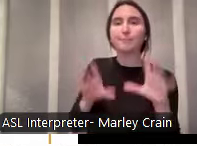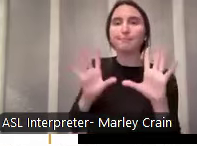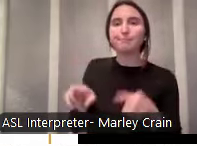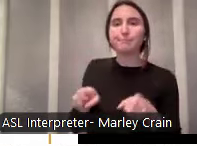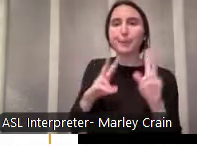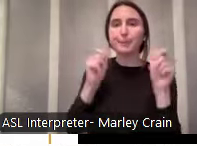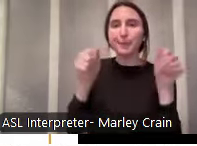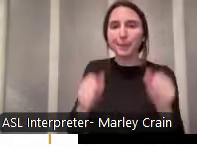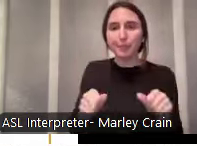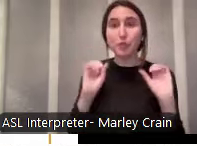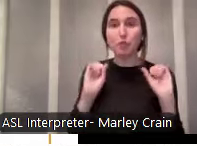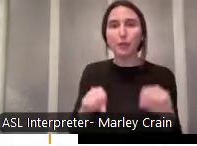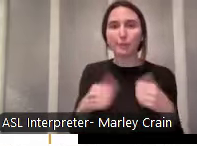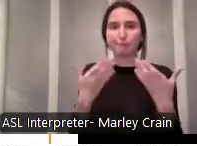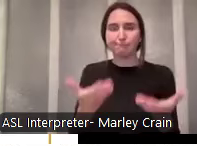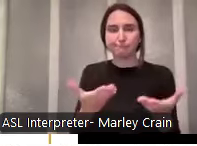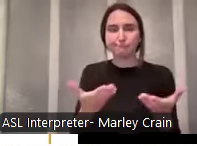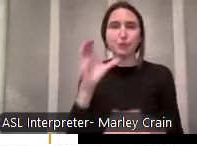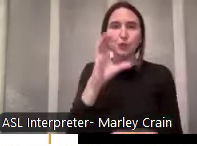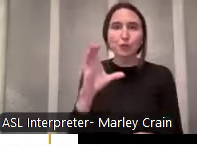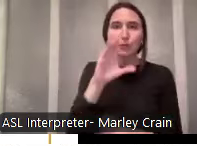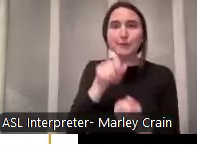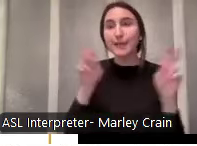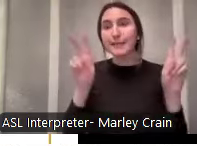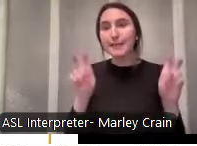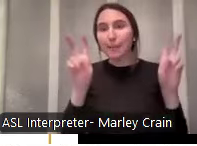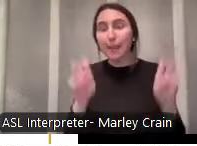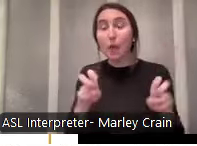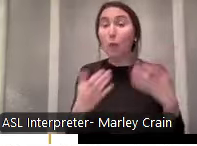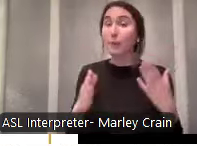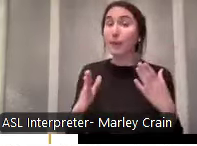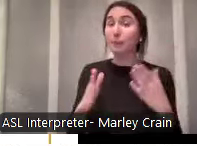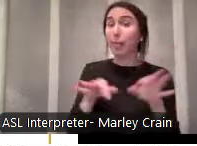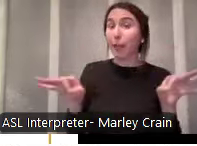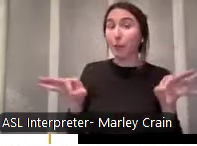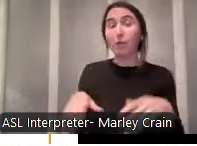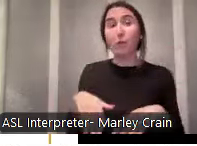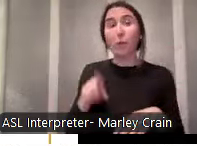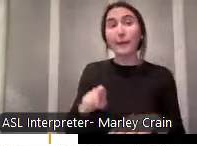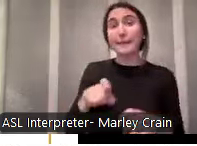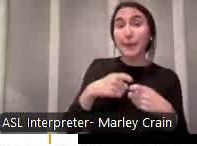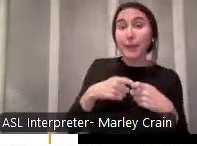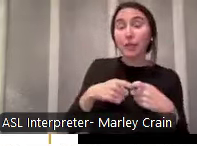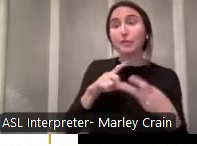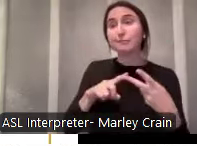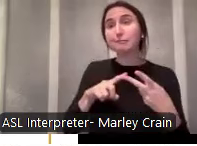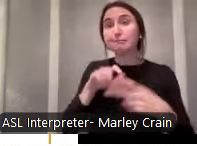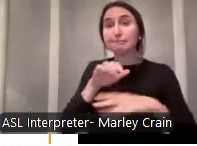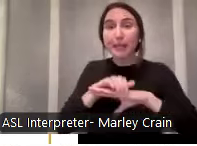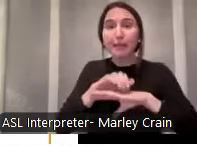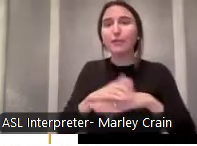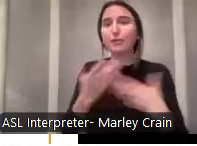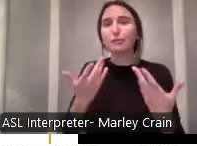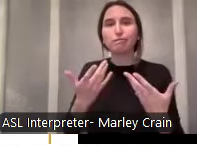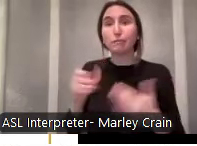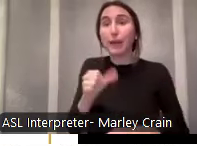the language. We have webinars in English and Spanish and a few other languages, and you can sort by different things